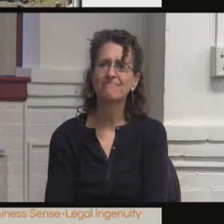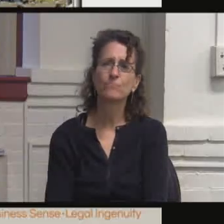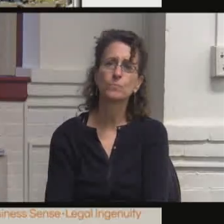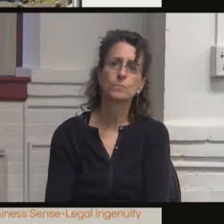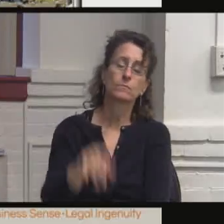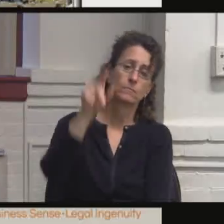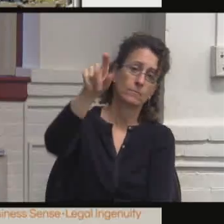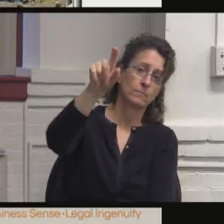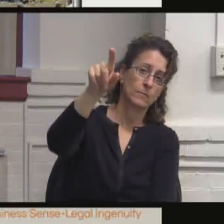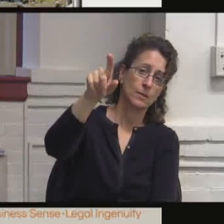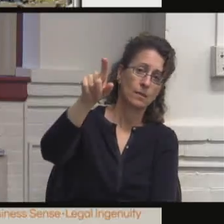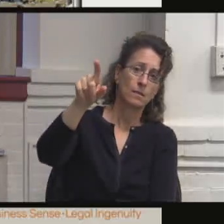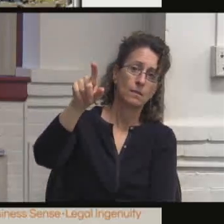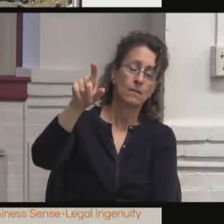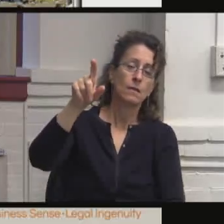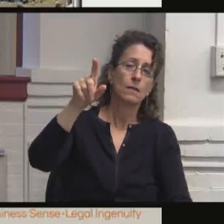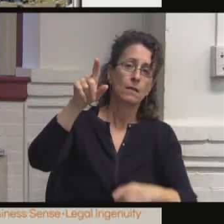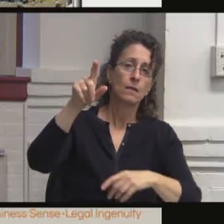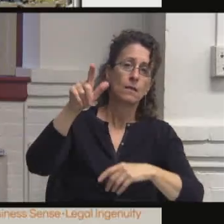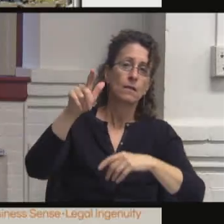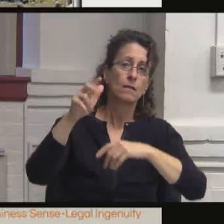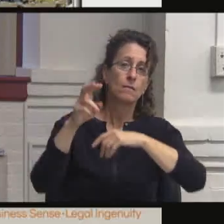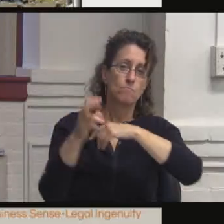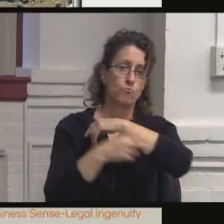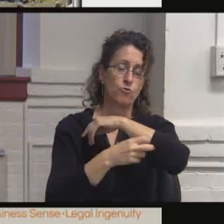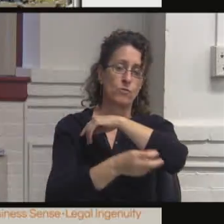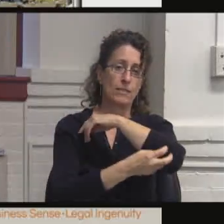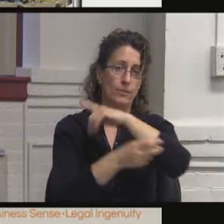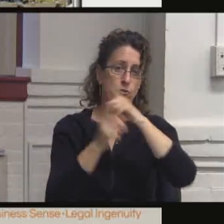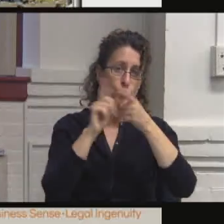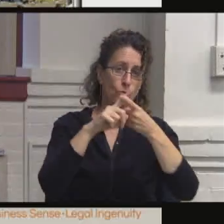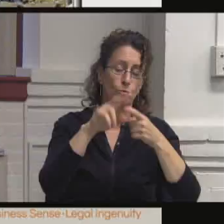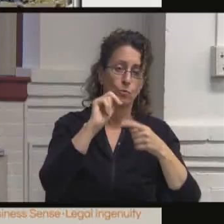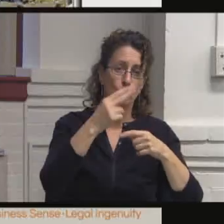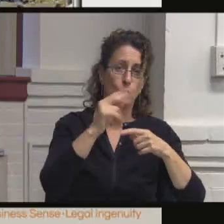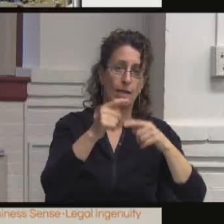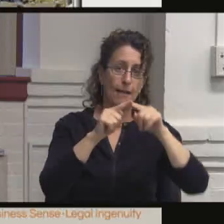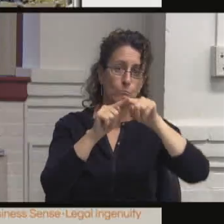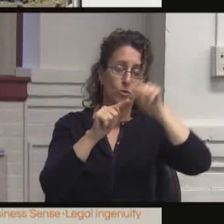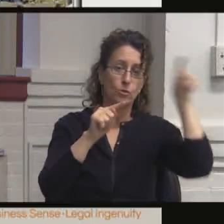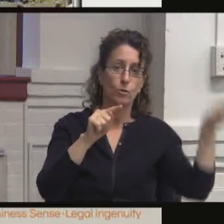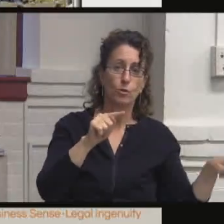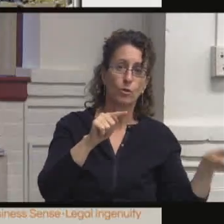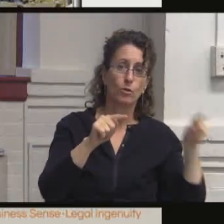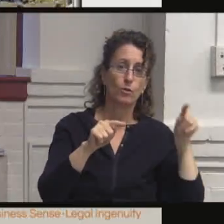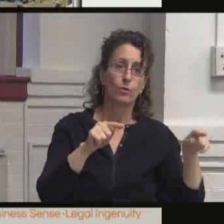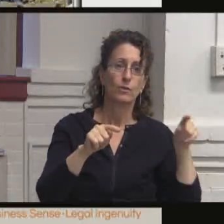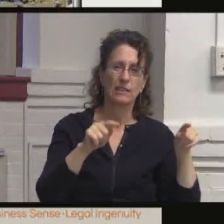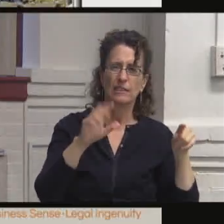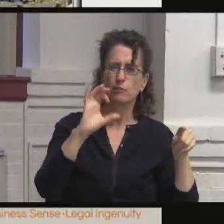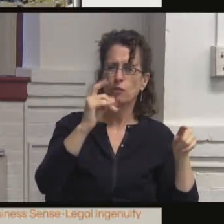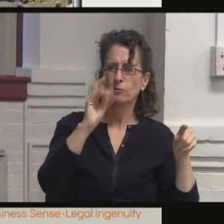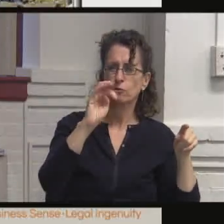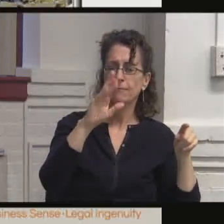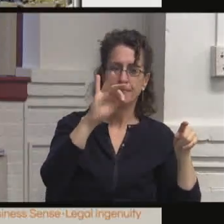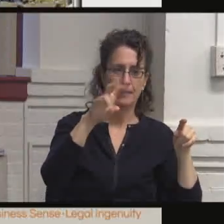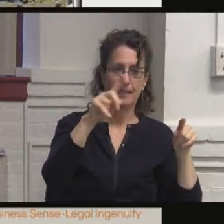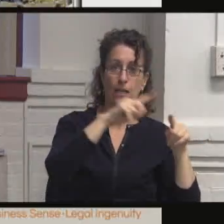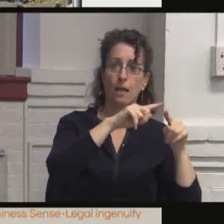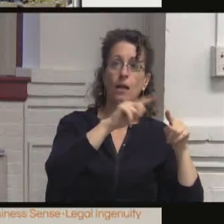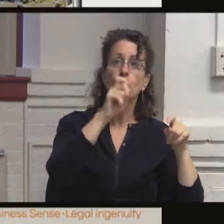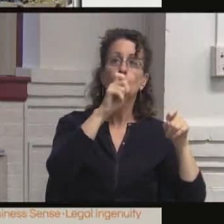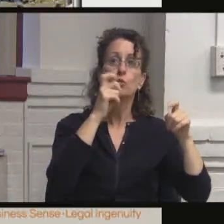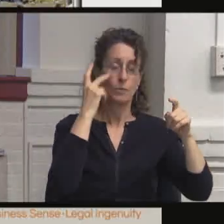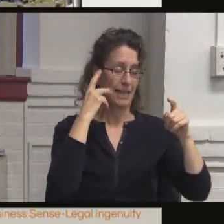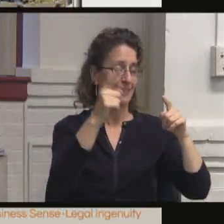the picture that most accurately shows what it will look like from the river. So you'll see that it's peering atop the trees. Of